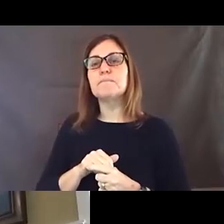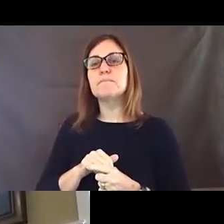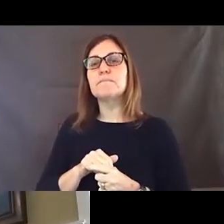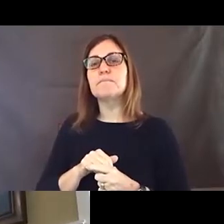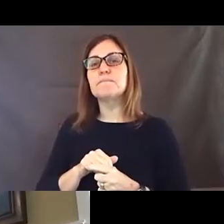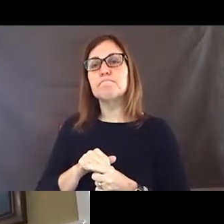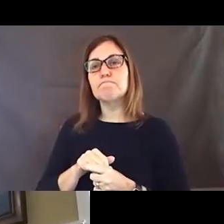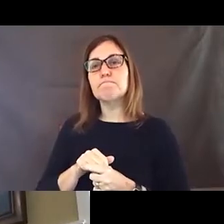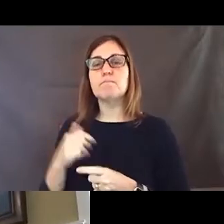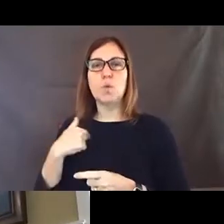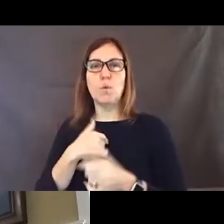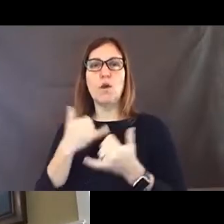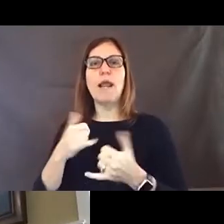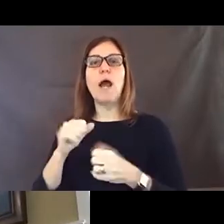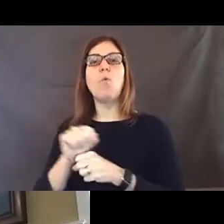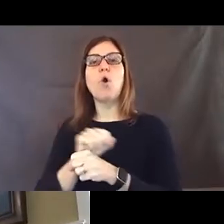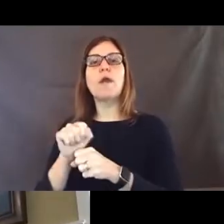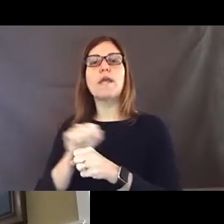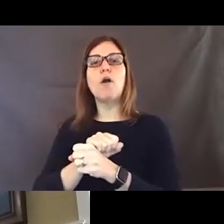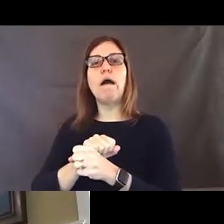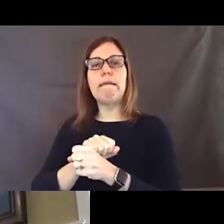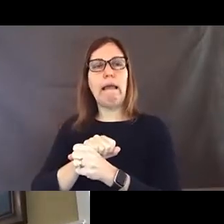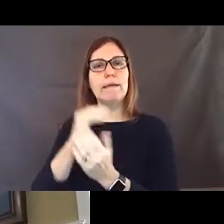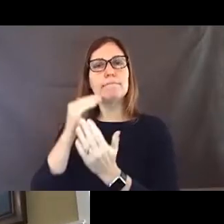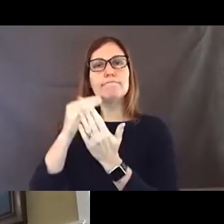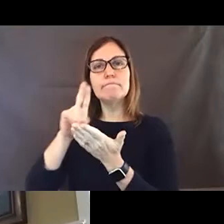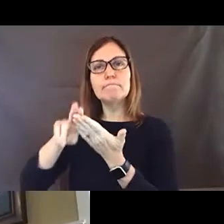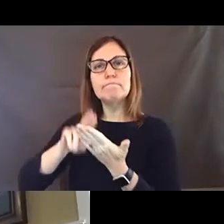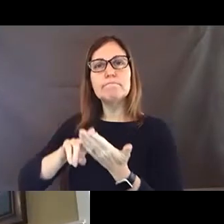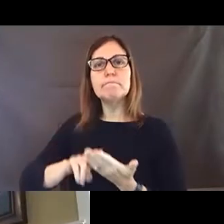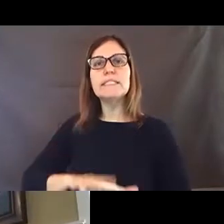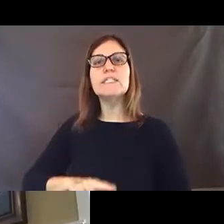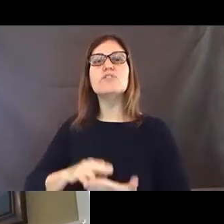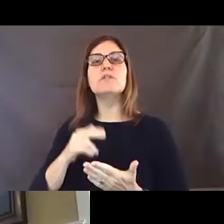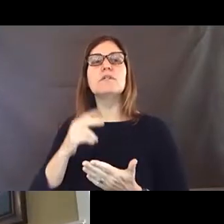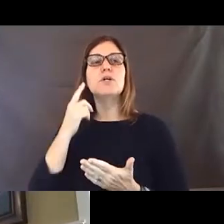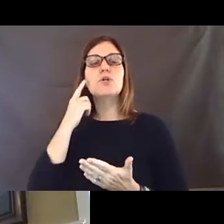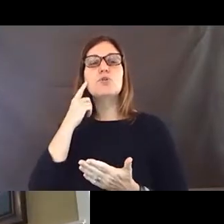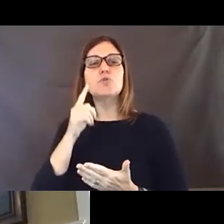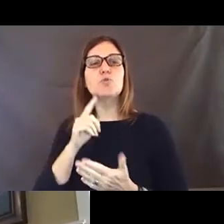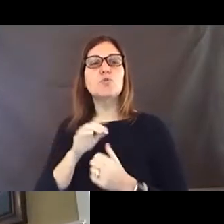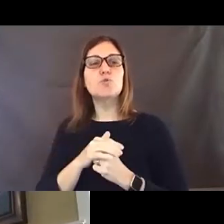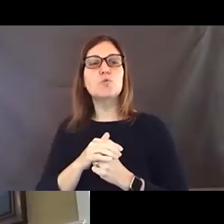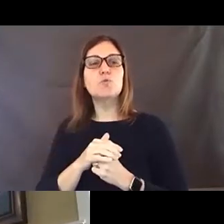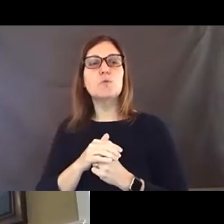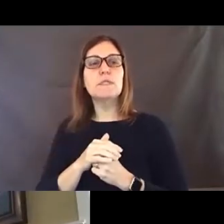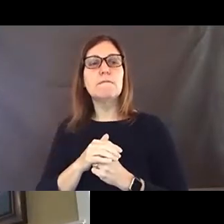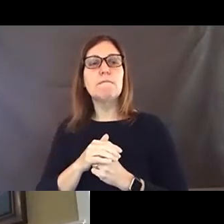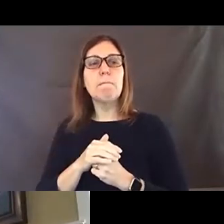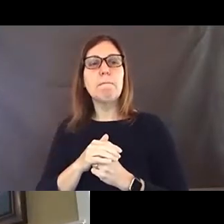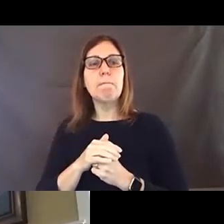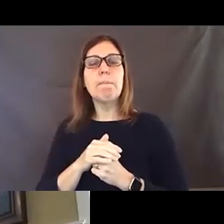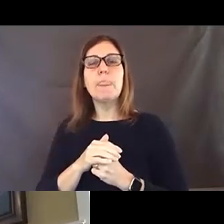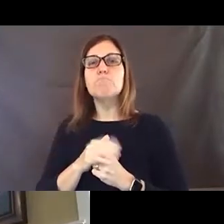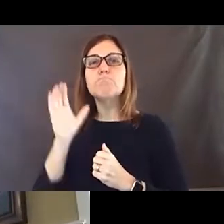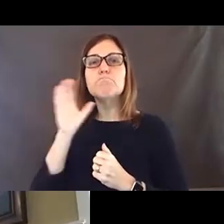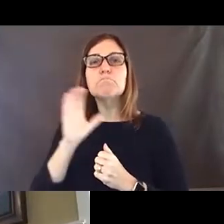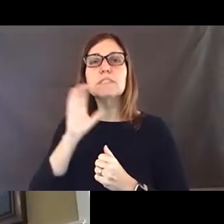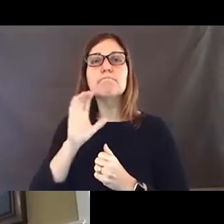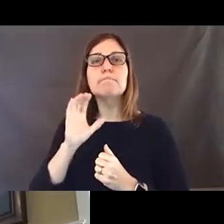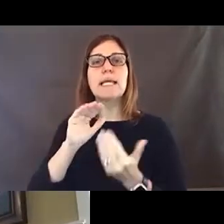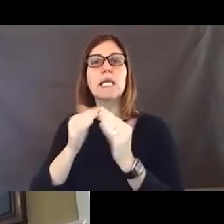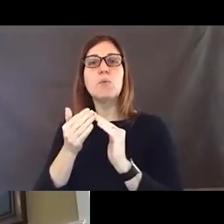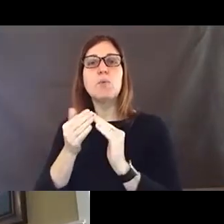We are working on a petition to seek the community's input, because that